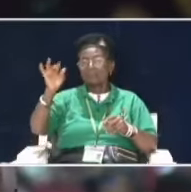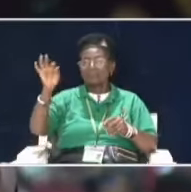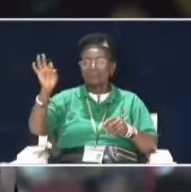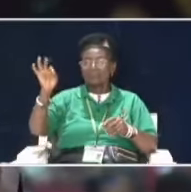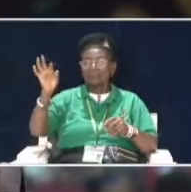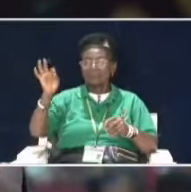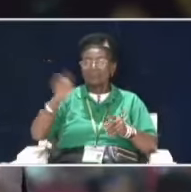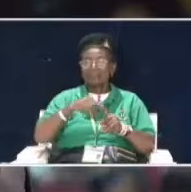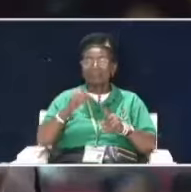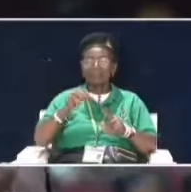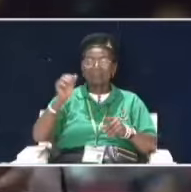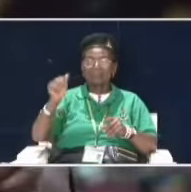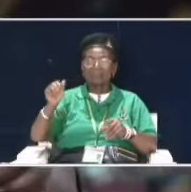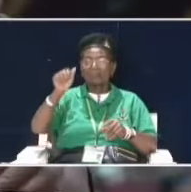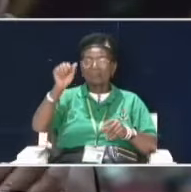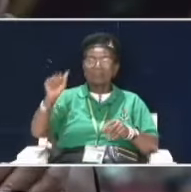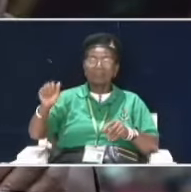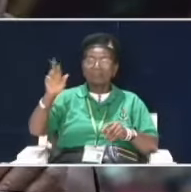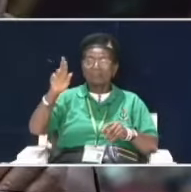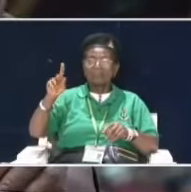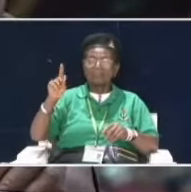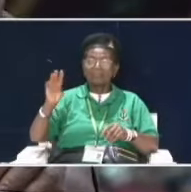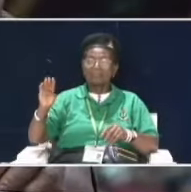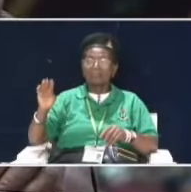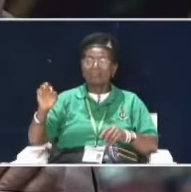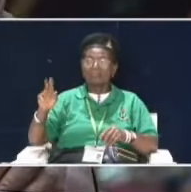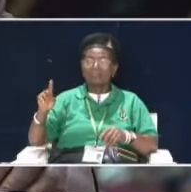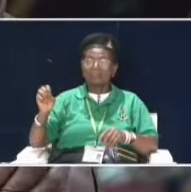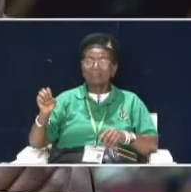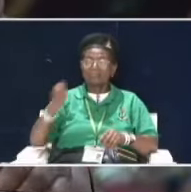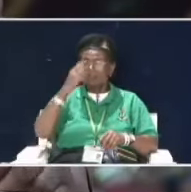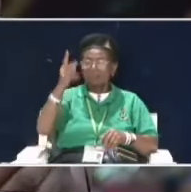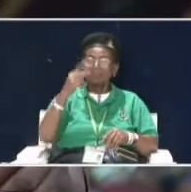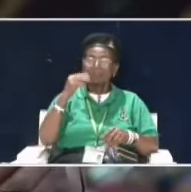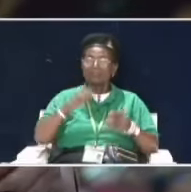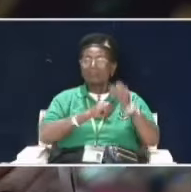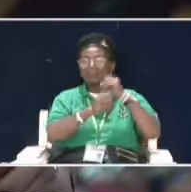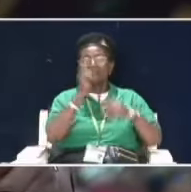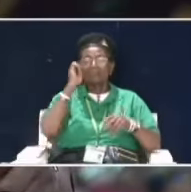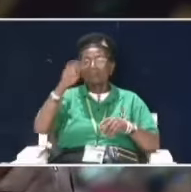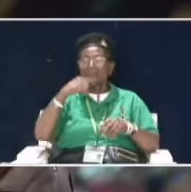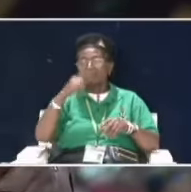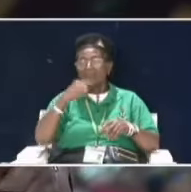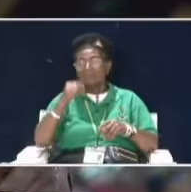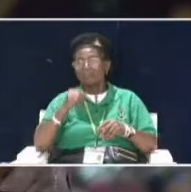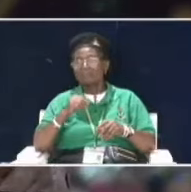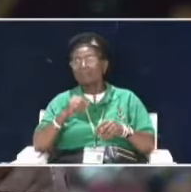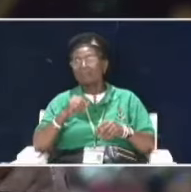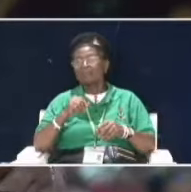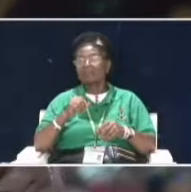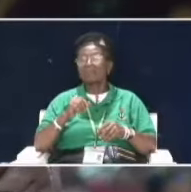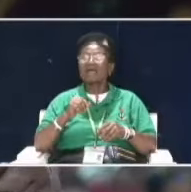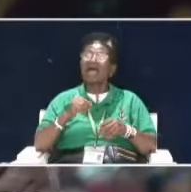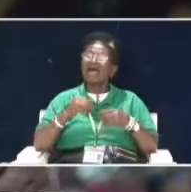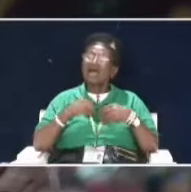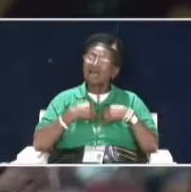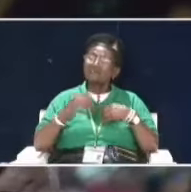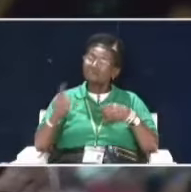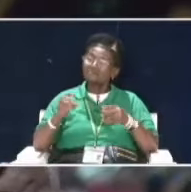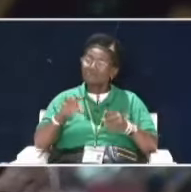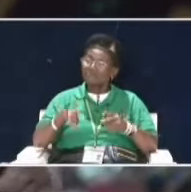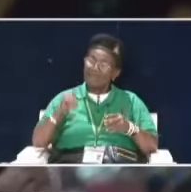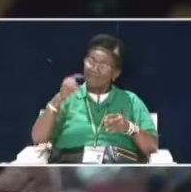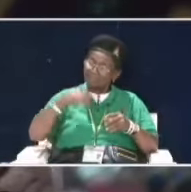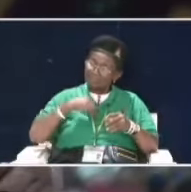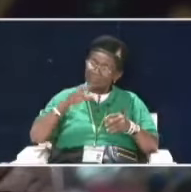when Ahab saw Elijah, he said, "Have you found me, my enemy?"